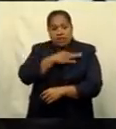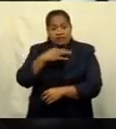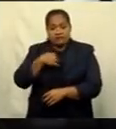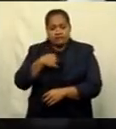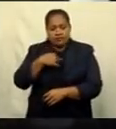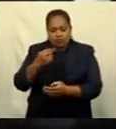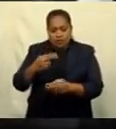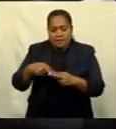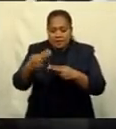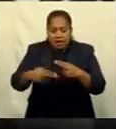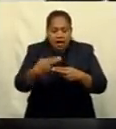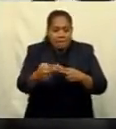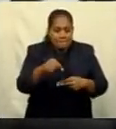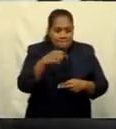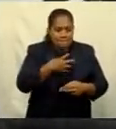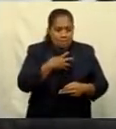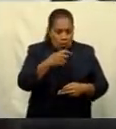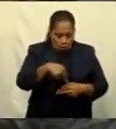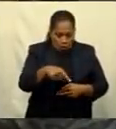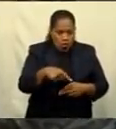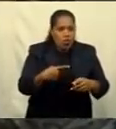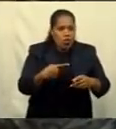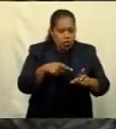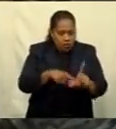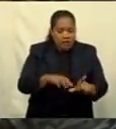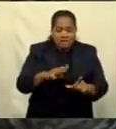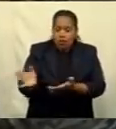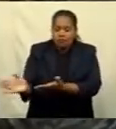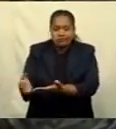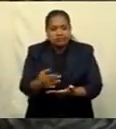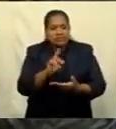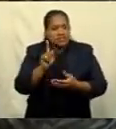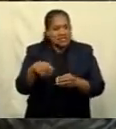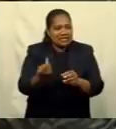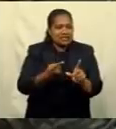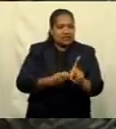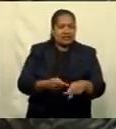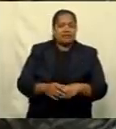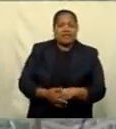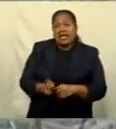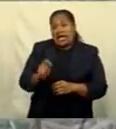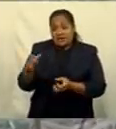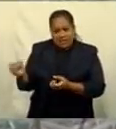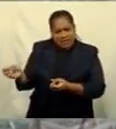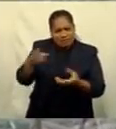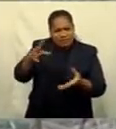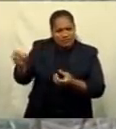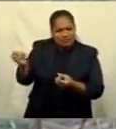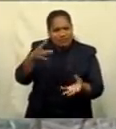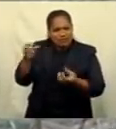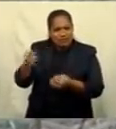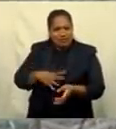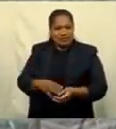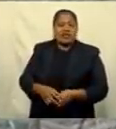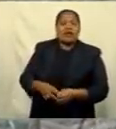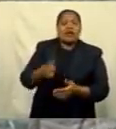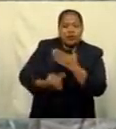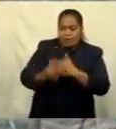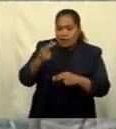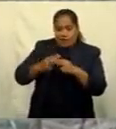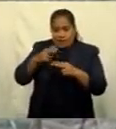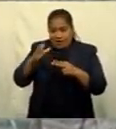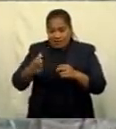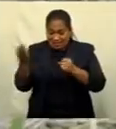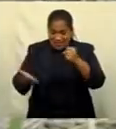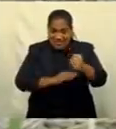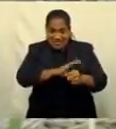for this year, for the harvest next year. After the loading of the last cane truck, the farmer and his cane cutters usually hold